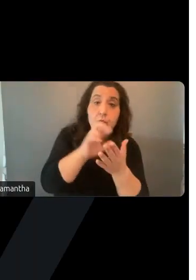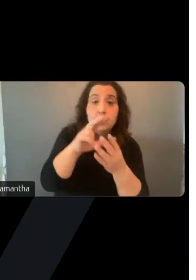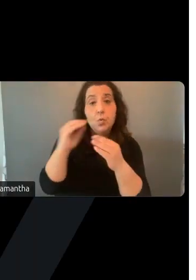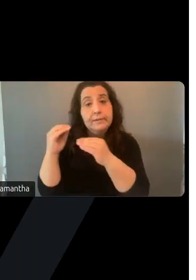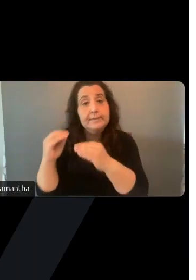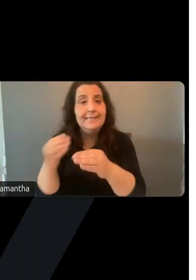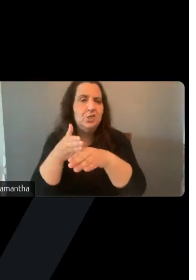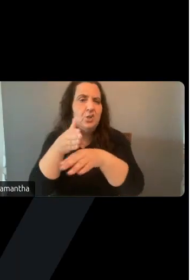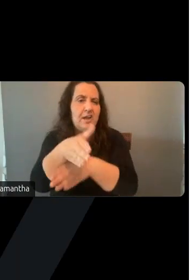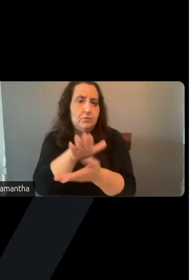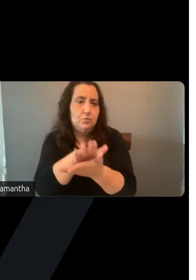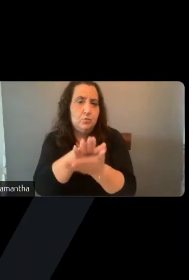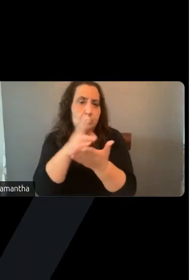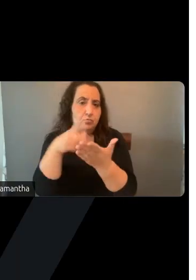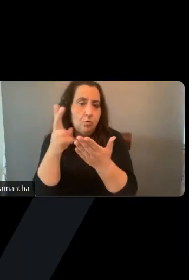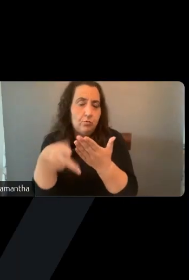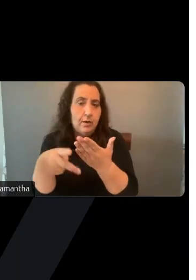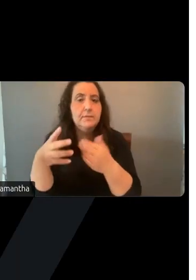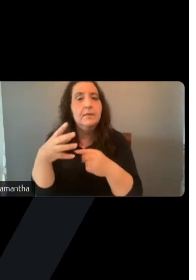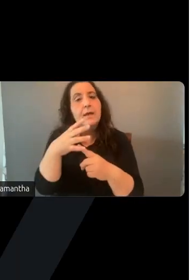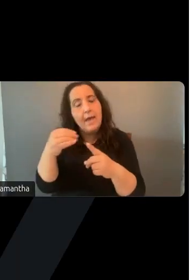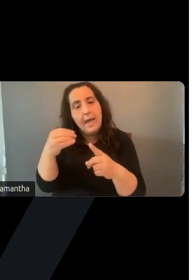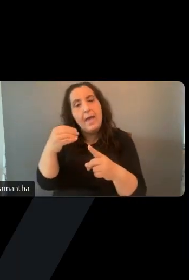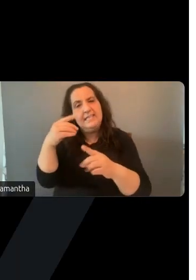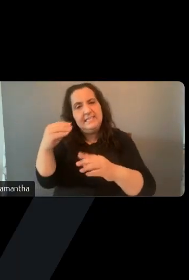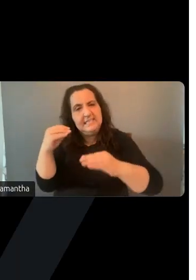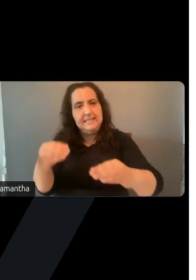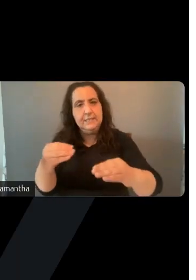programs and for teaching in demanding environments.